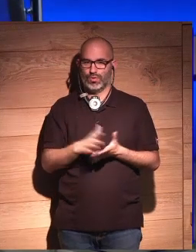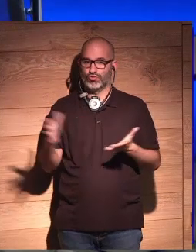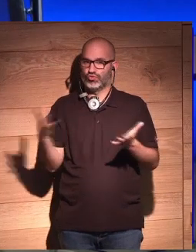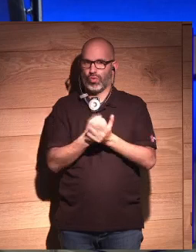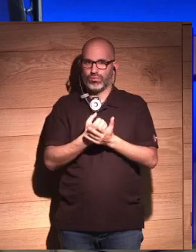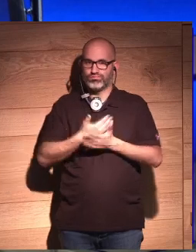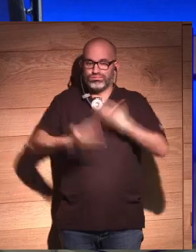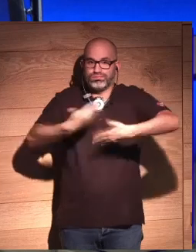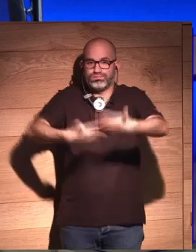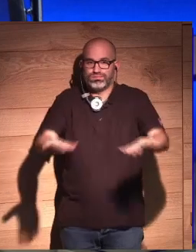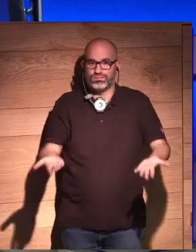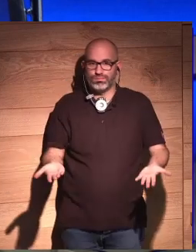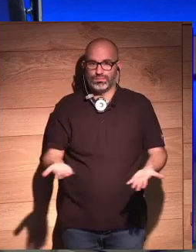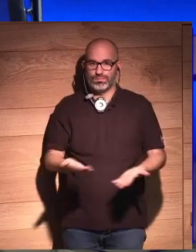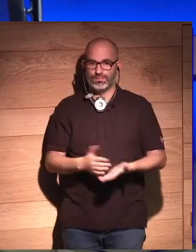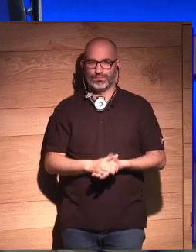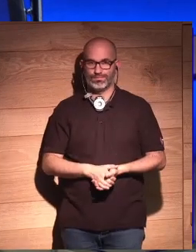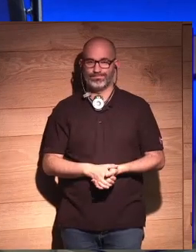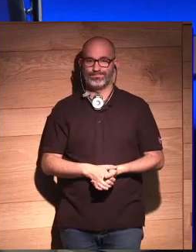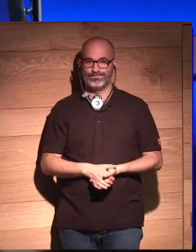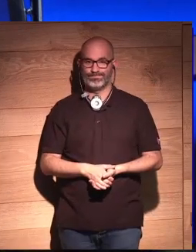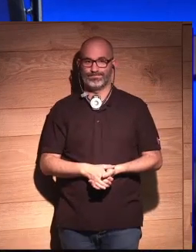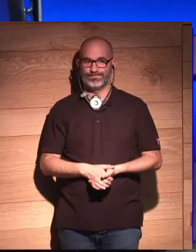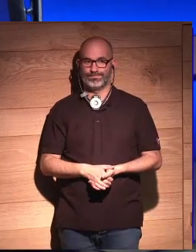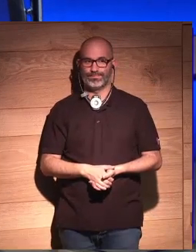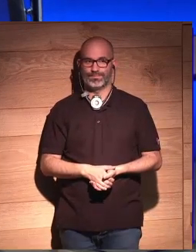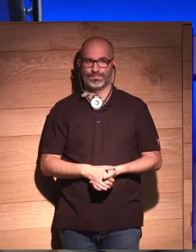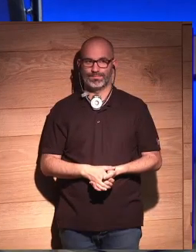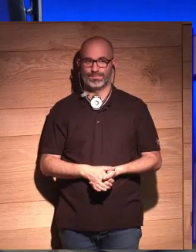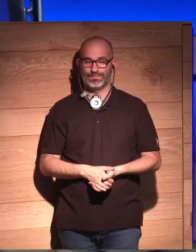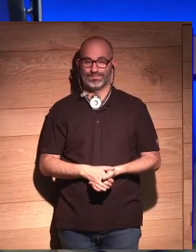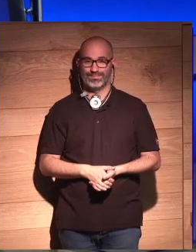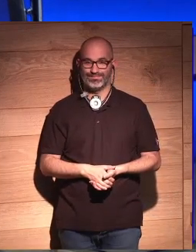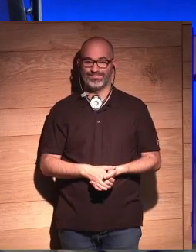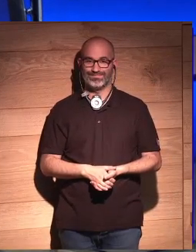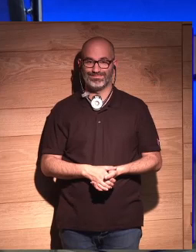surprised by the speed of everything. Everything goes so fast.